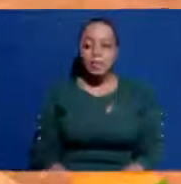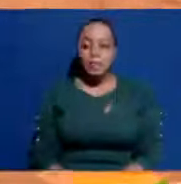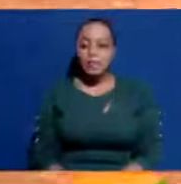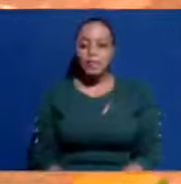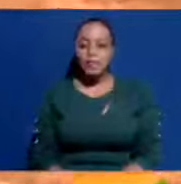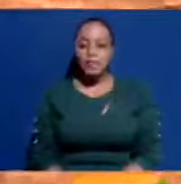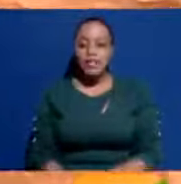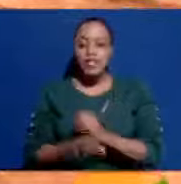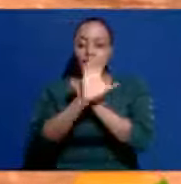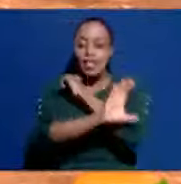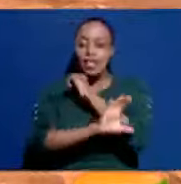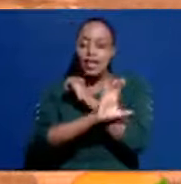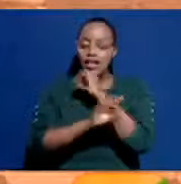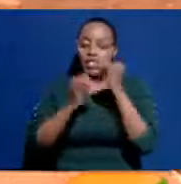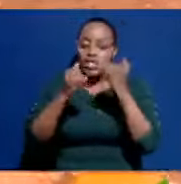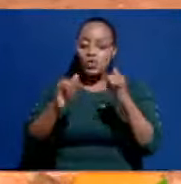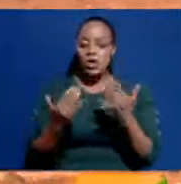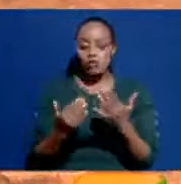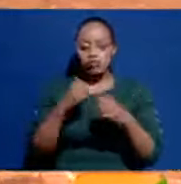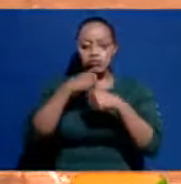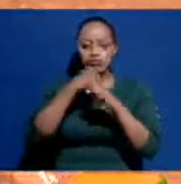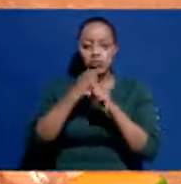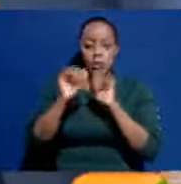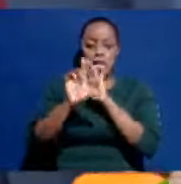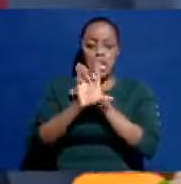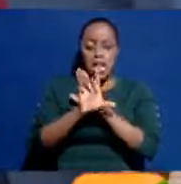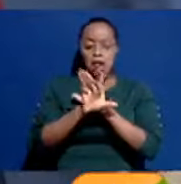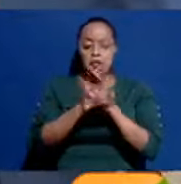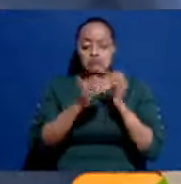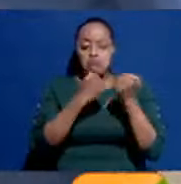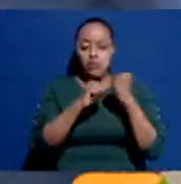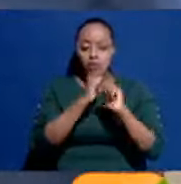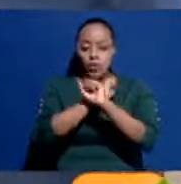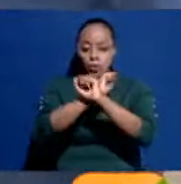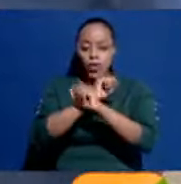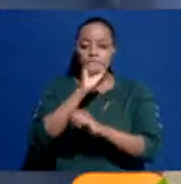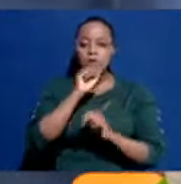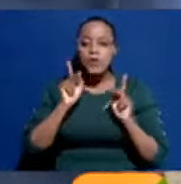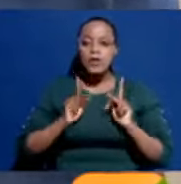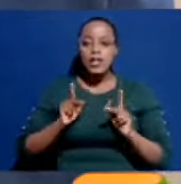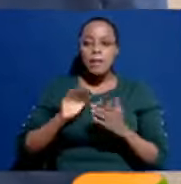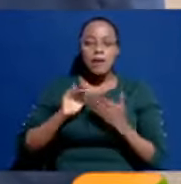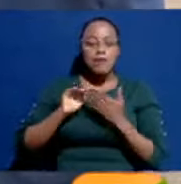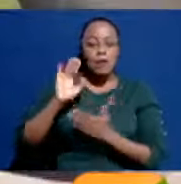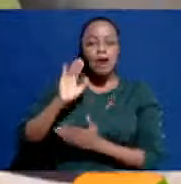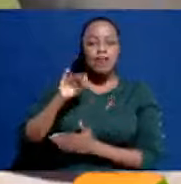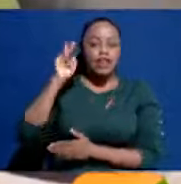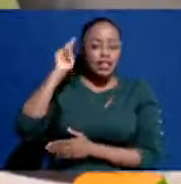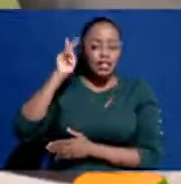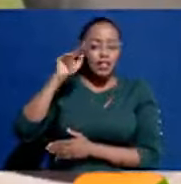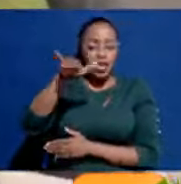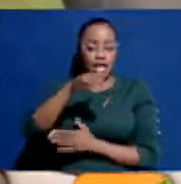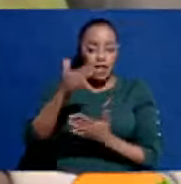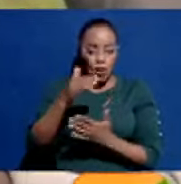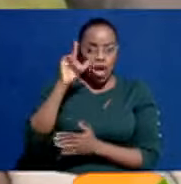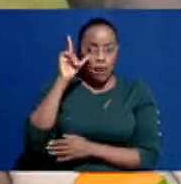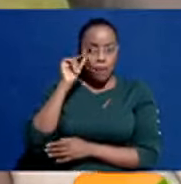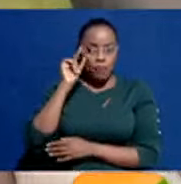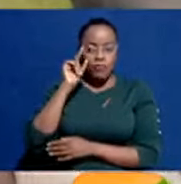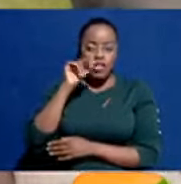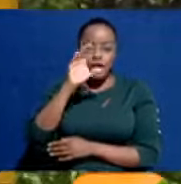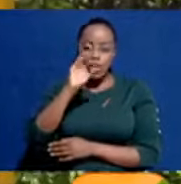As the country strives to tighten laws protecting the elderly in the society, many of them, especially in the Gusii and coast regions, live in